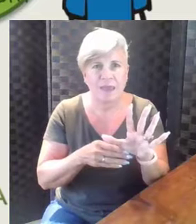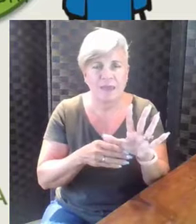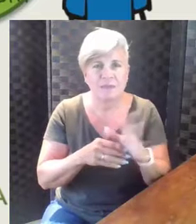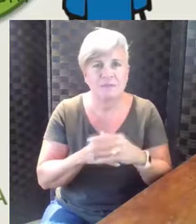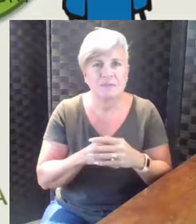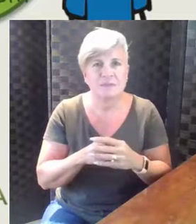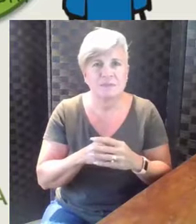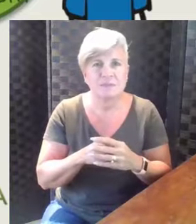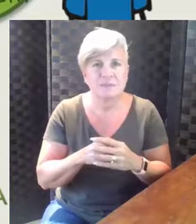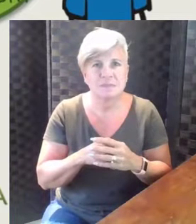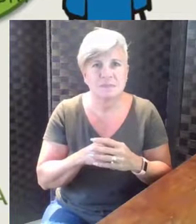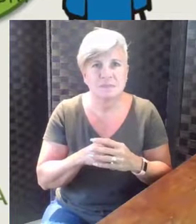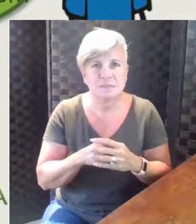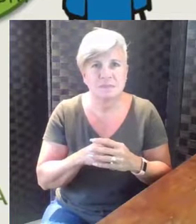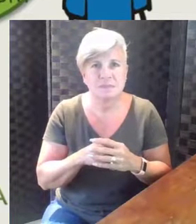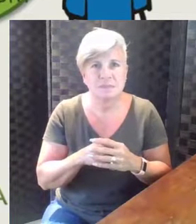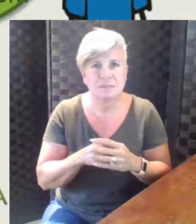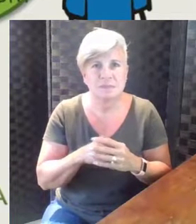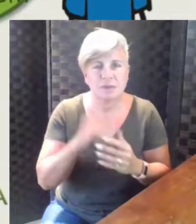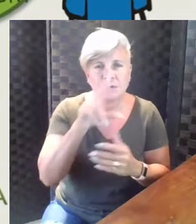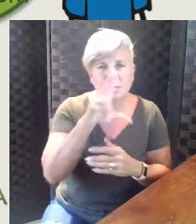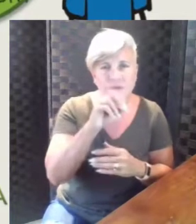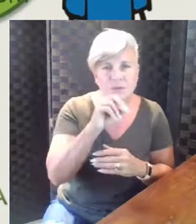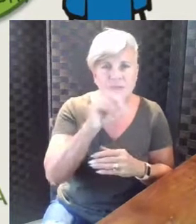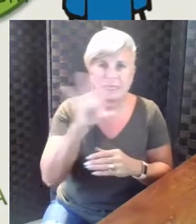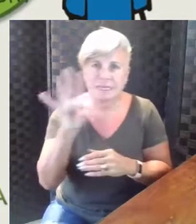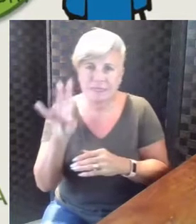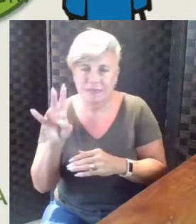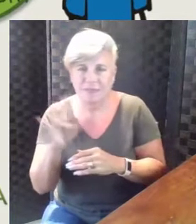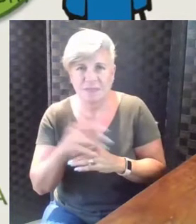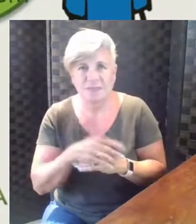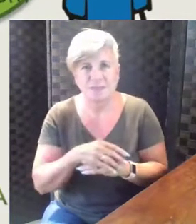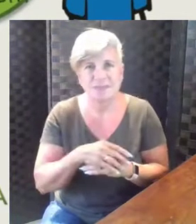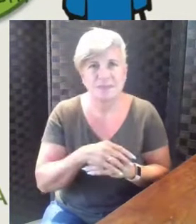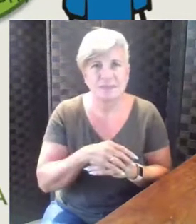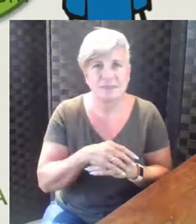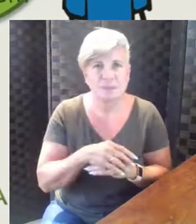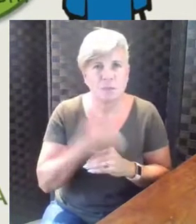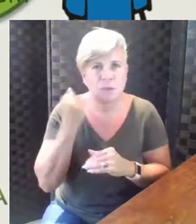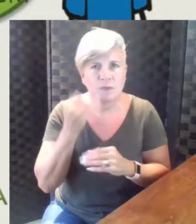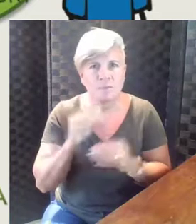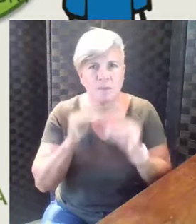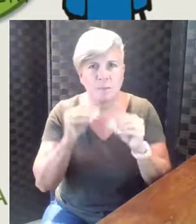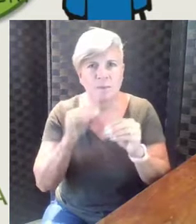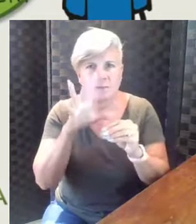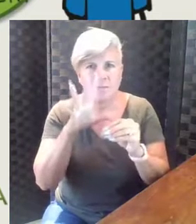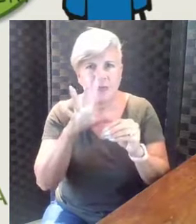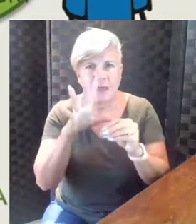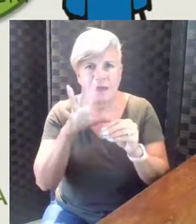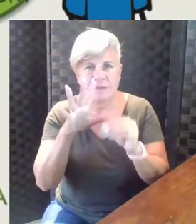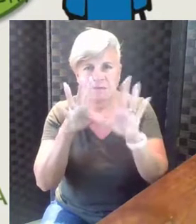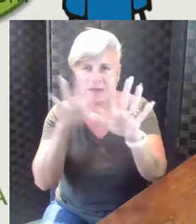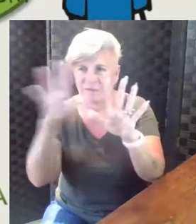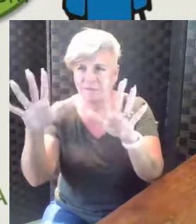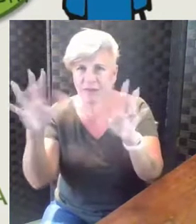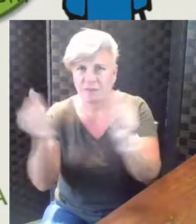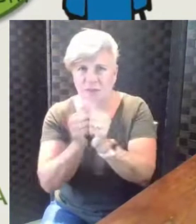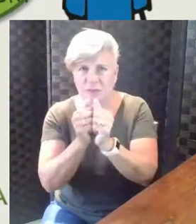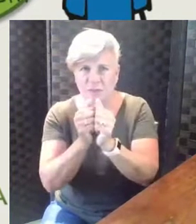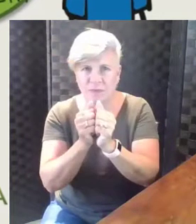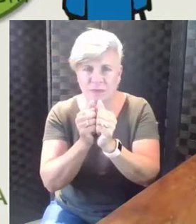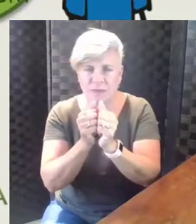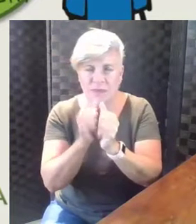and 5 and 30 and 7. What if I put that 5 and that 5